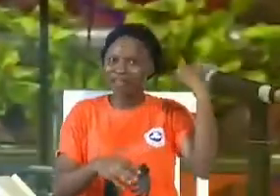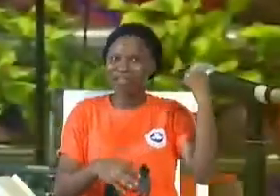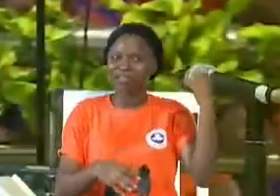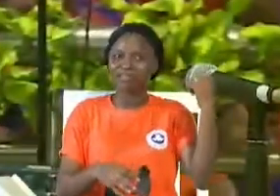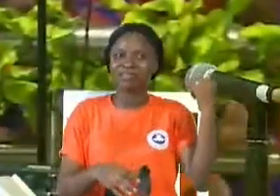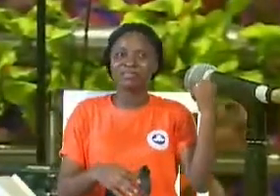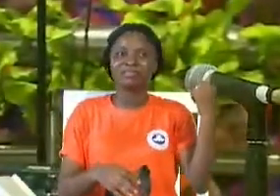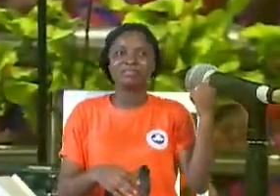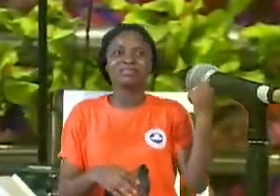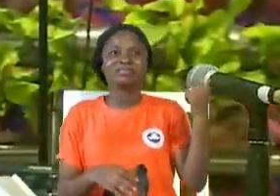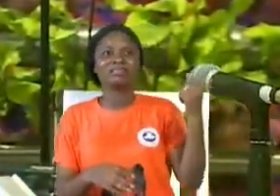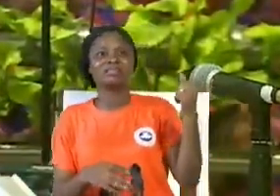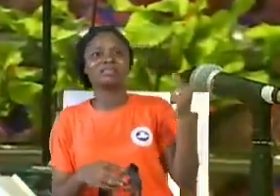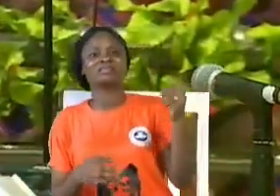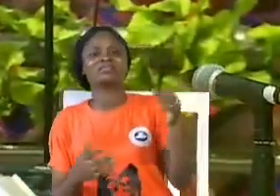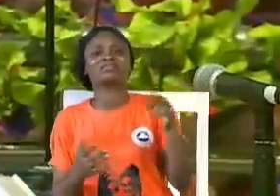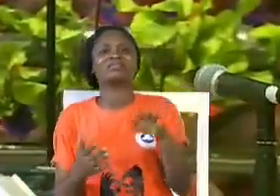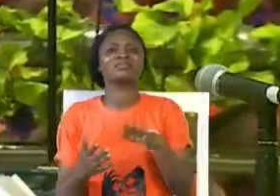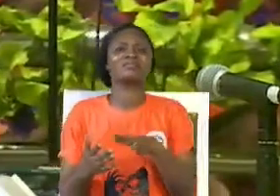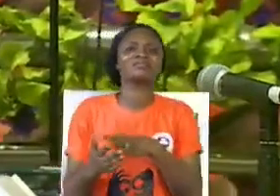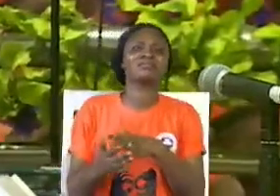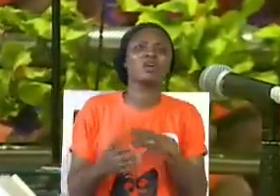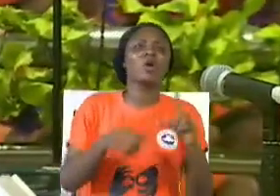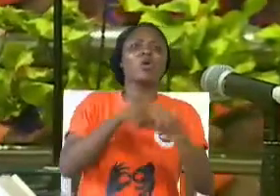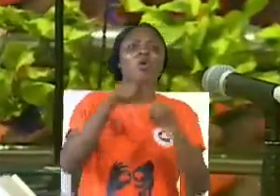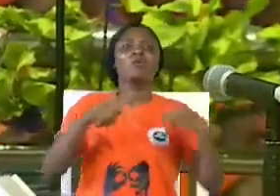all get to heaven,